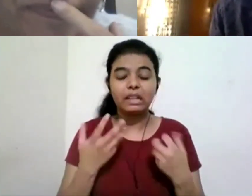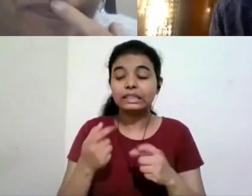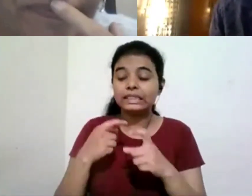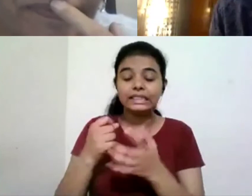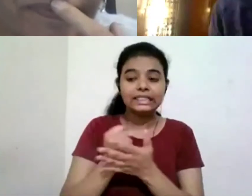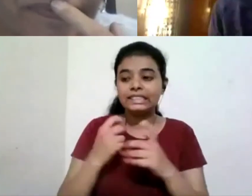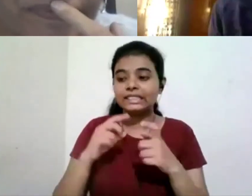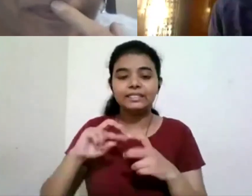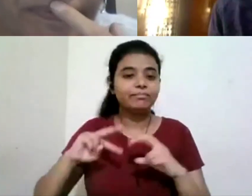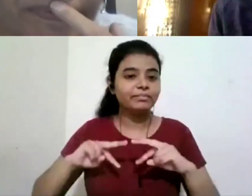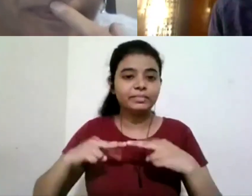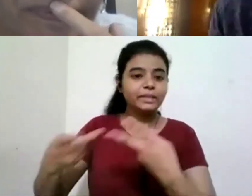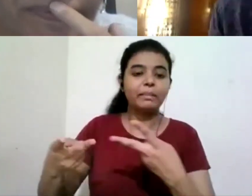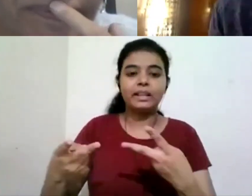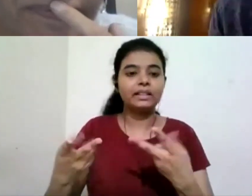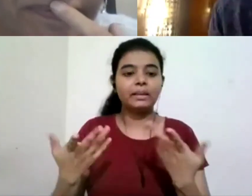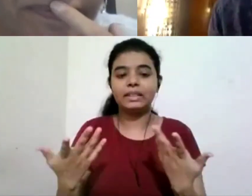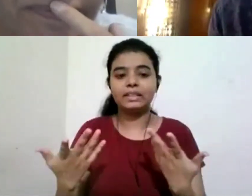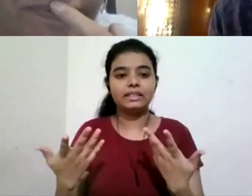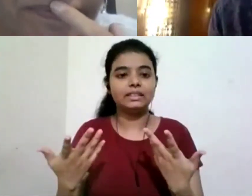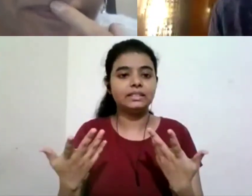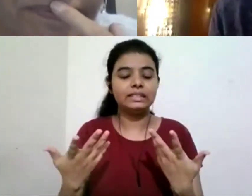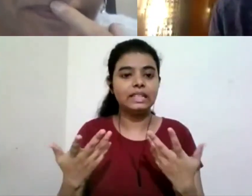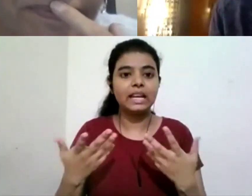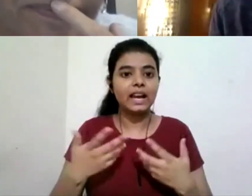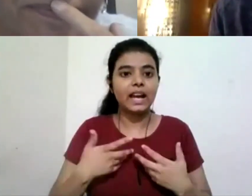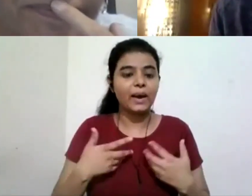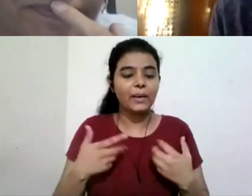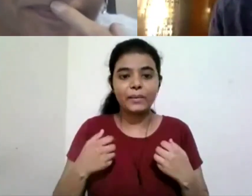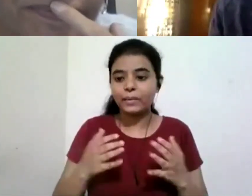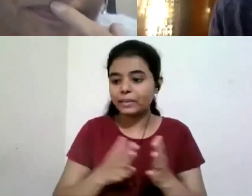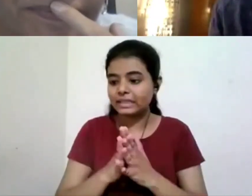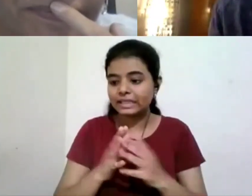could not muster courage and